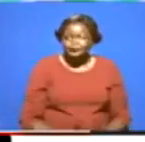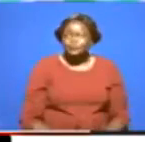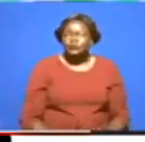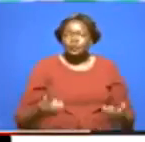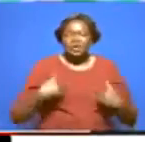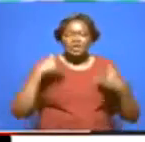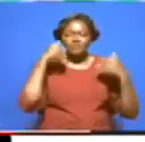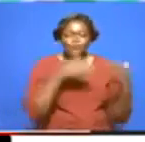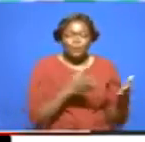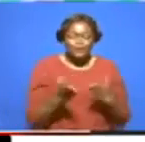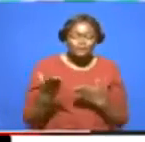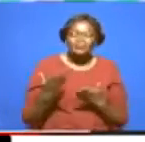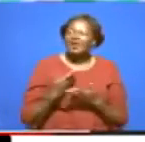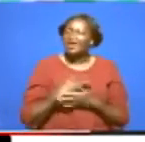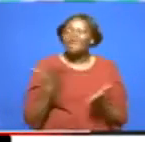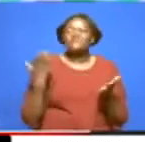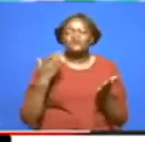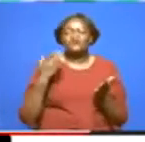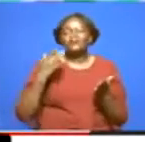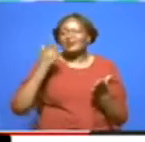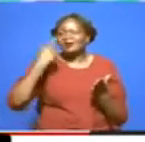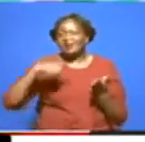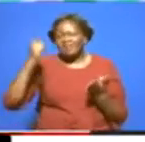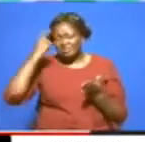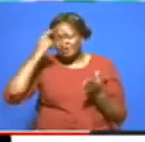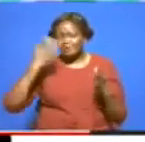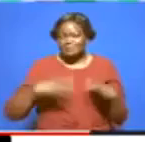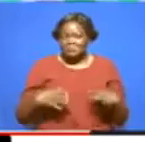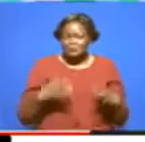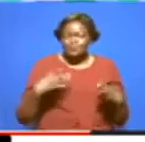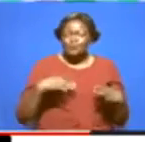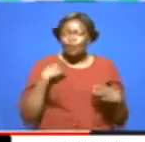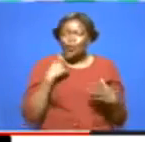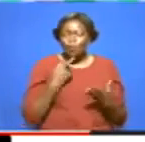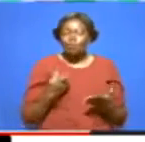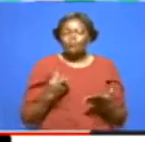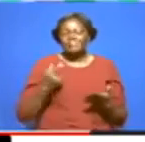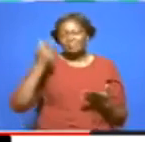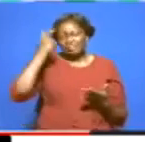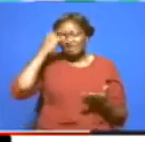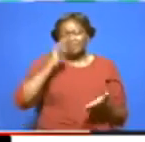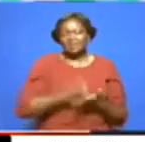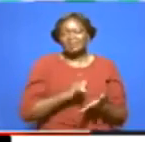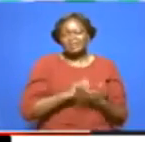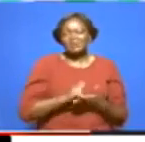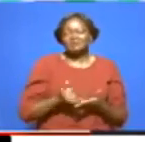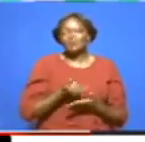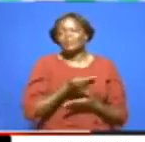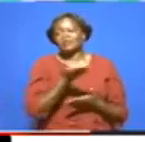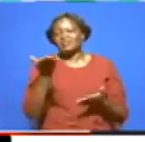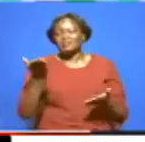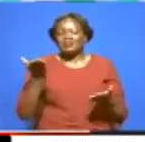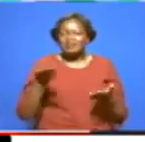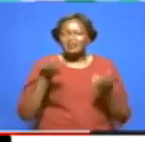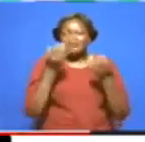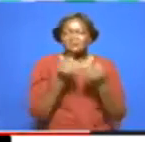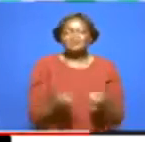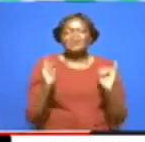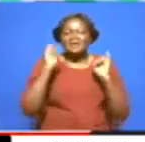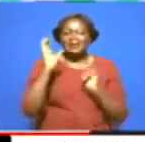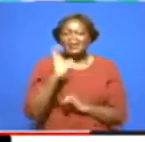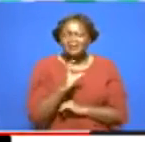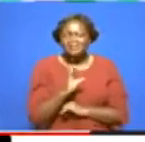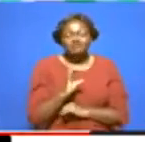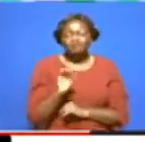opportunity. Every right-thinking person, those people who are thinking to go out there as independent candidates,